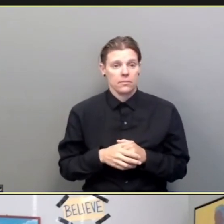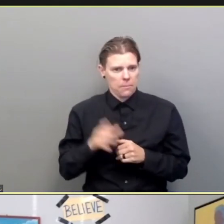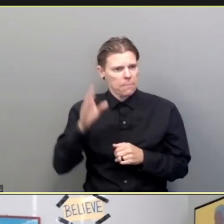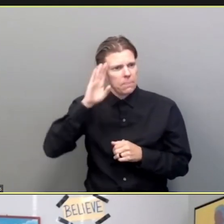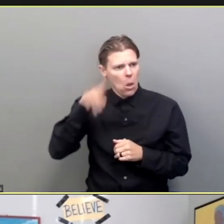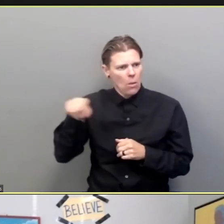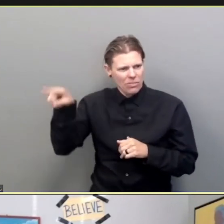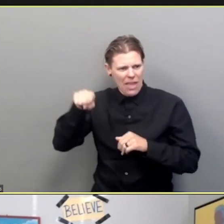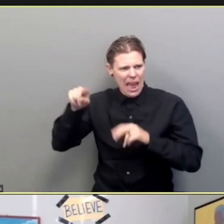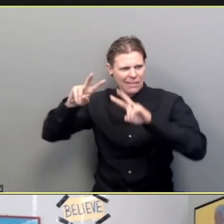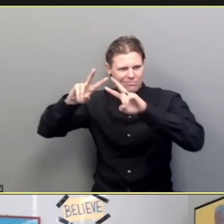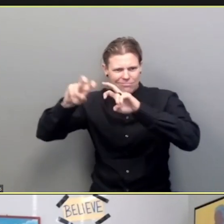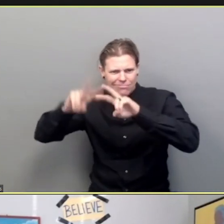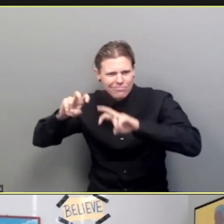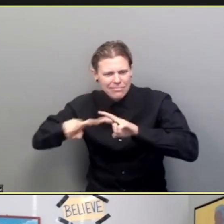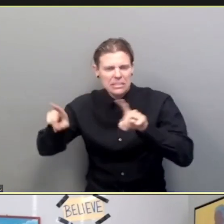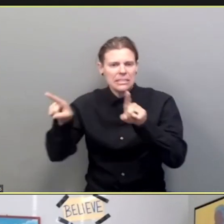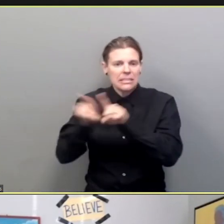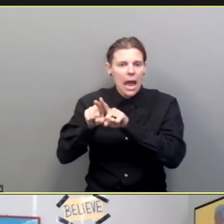comment on that.